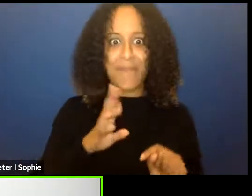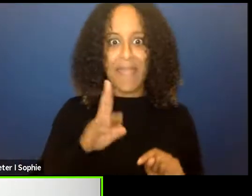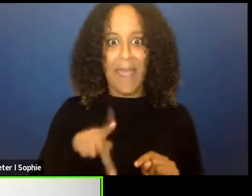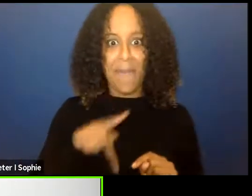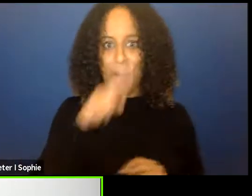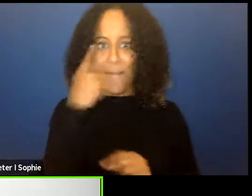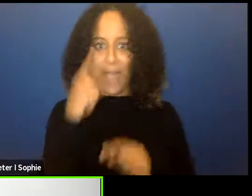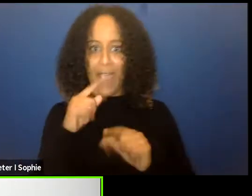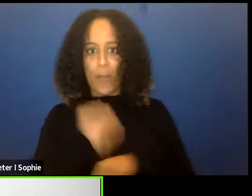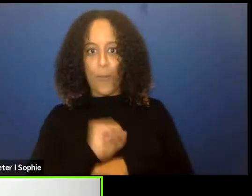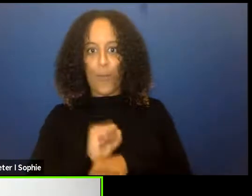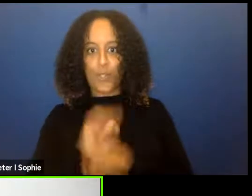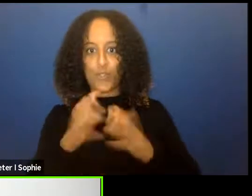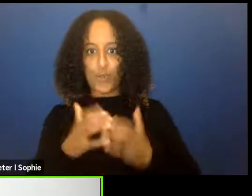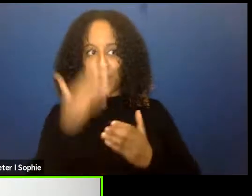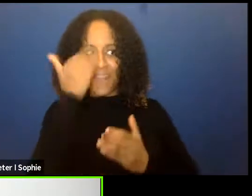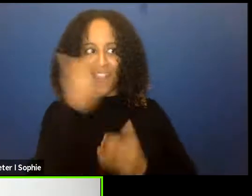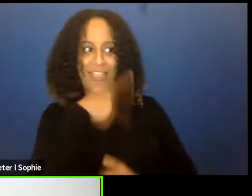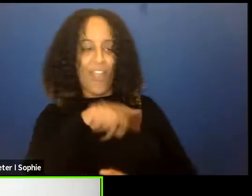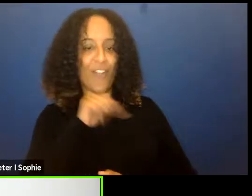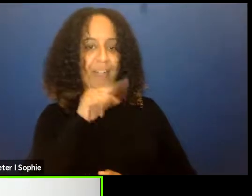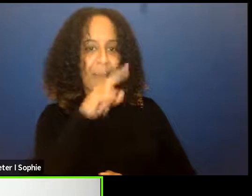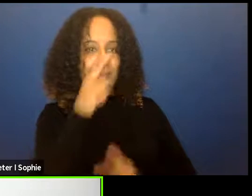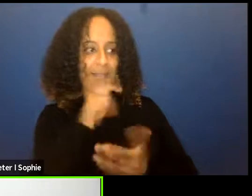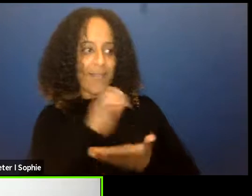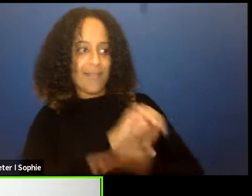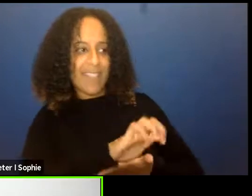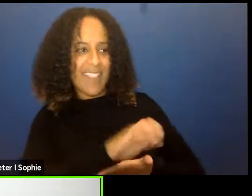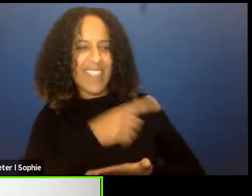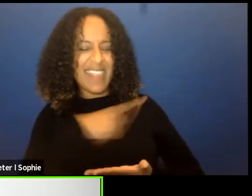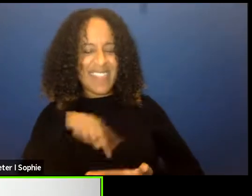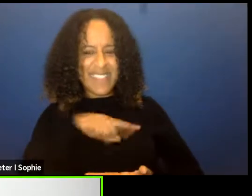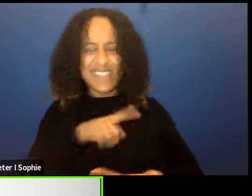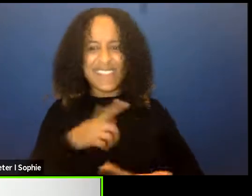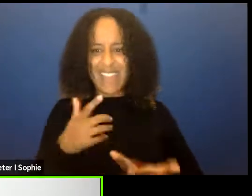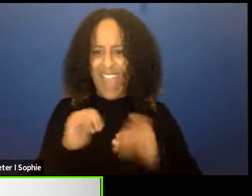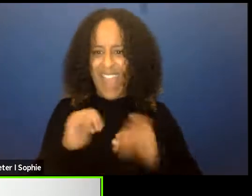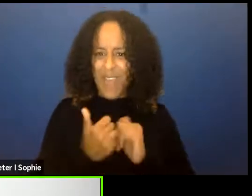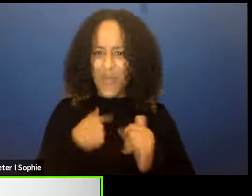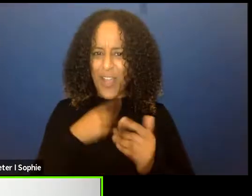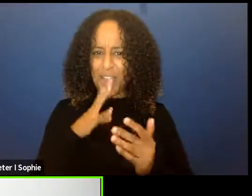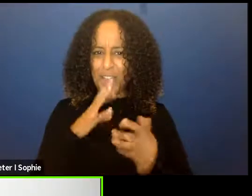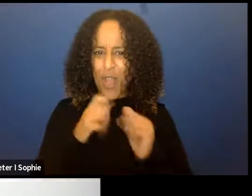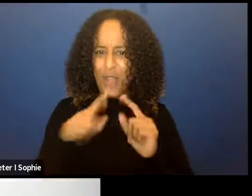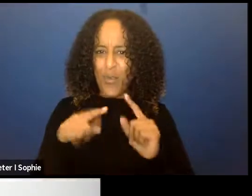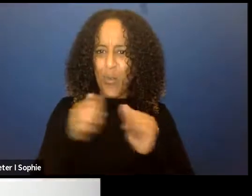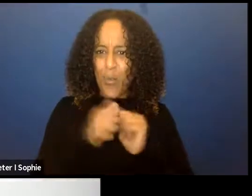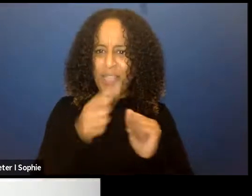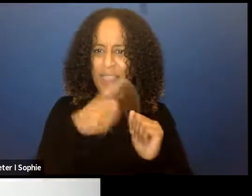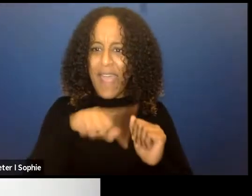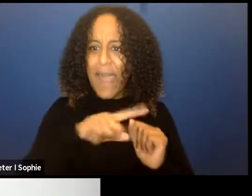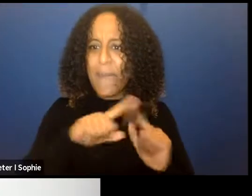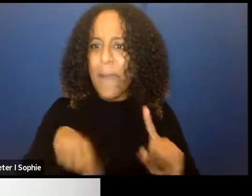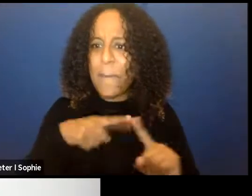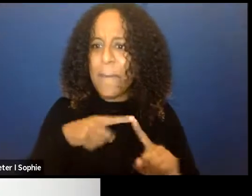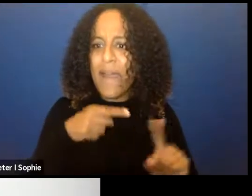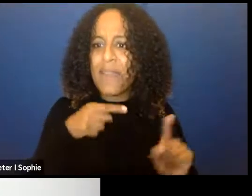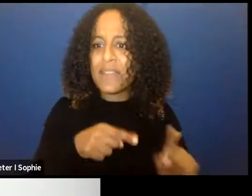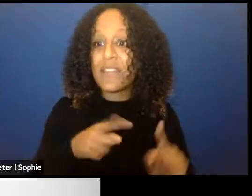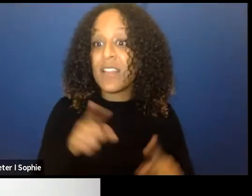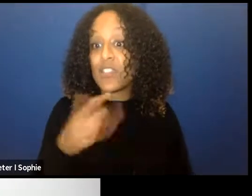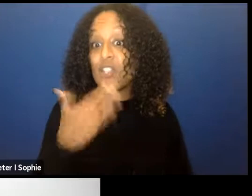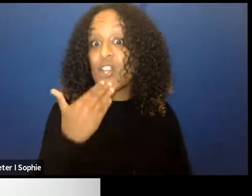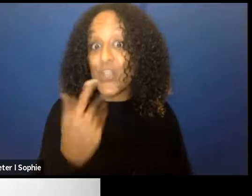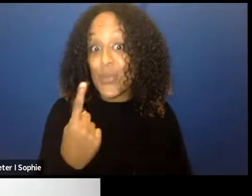employees group since they are not Black. I feel this is counterproductive. How do I talk to them about this? Yeah, no, that's really a good